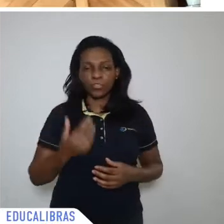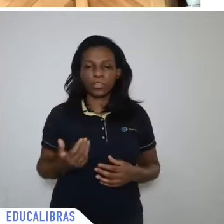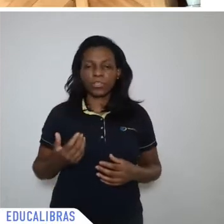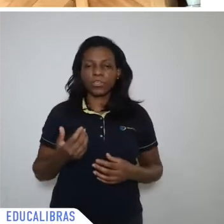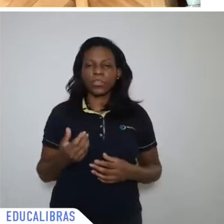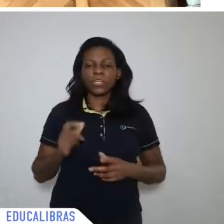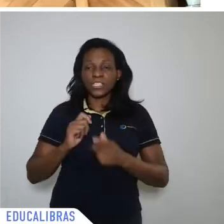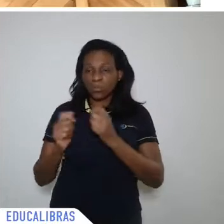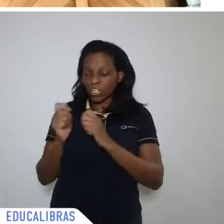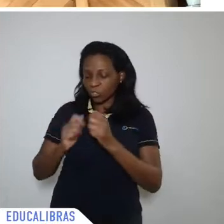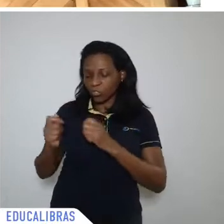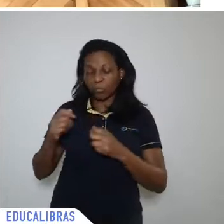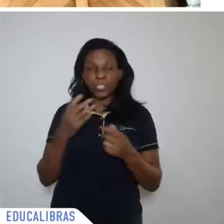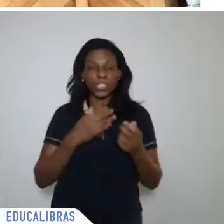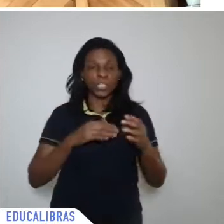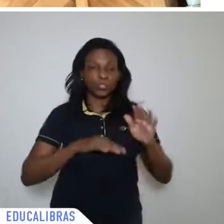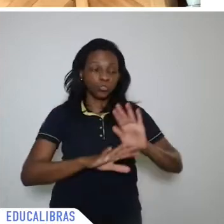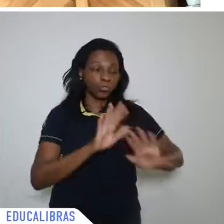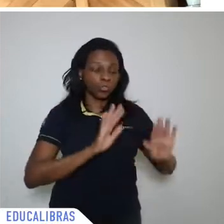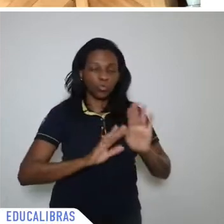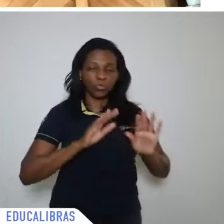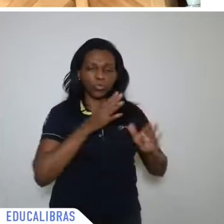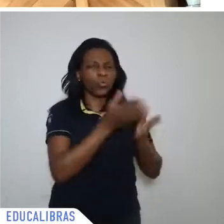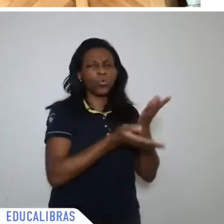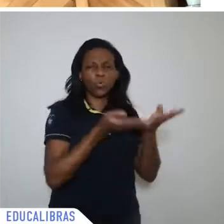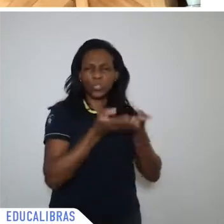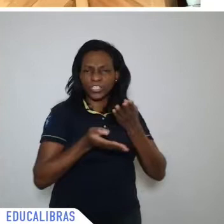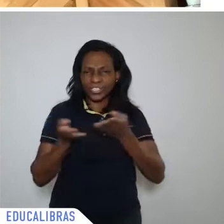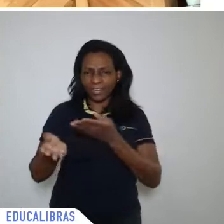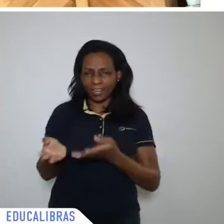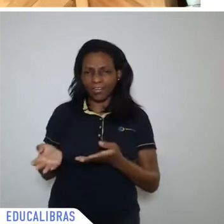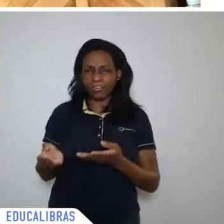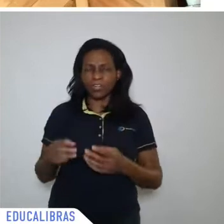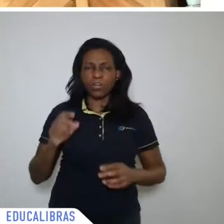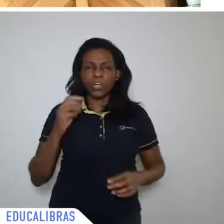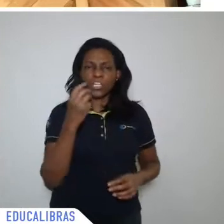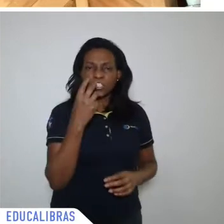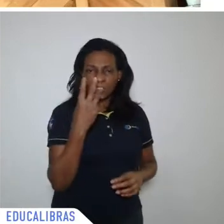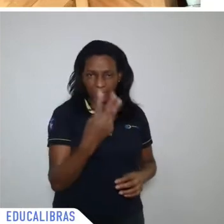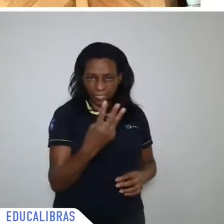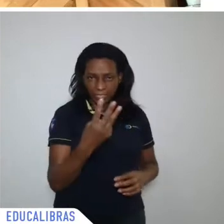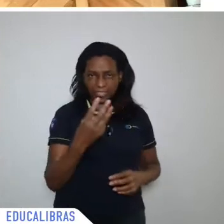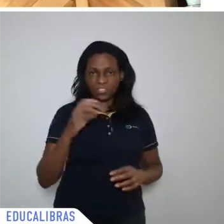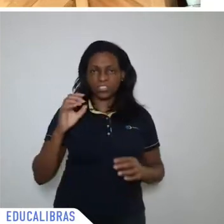The economy of care started becoming feminine. Essentially,